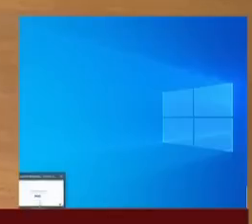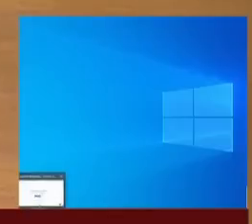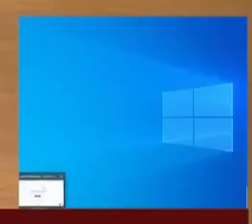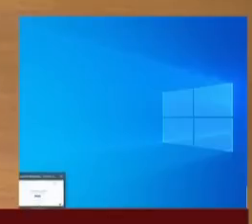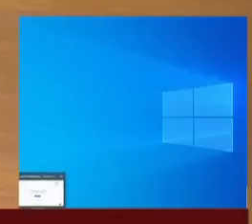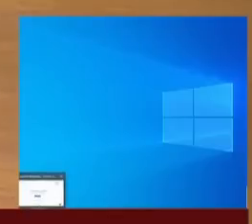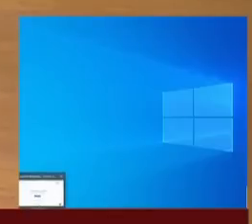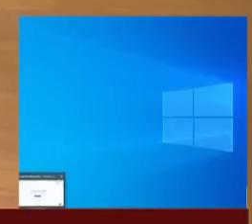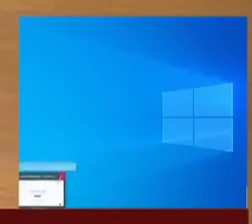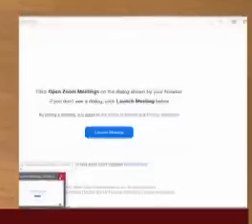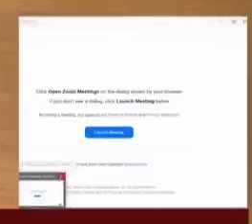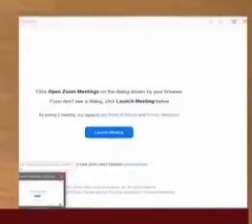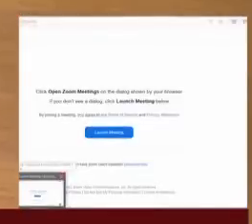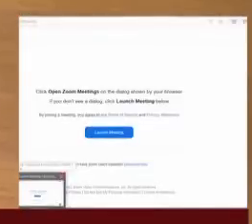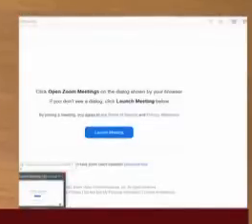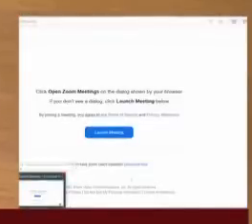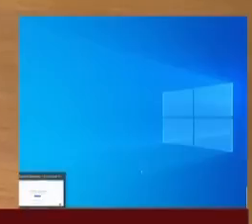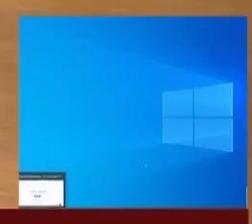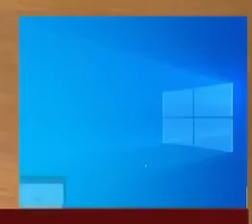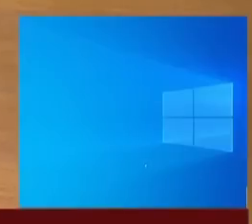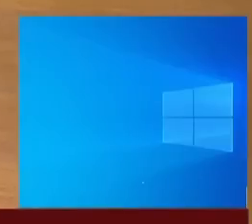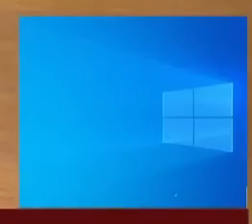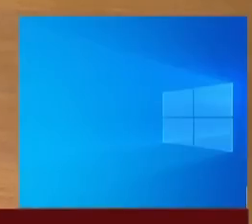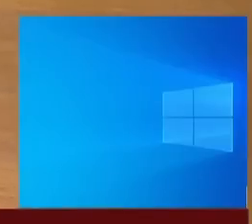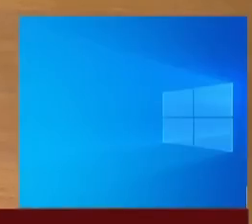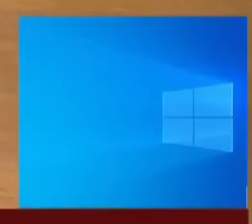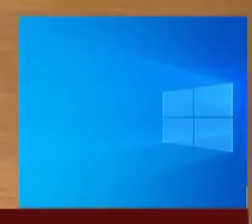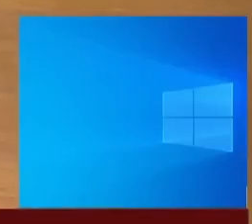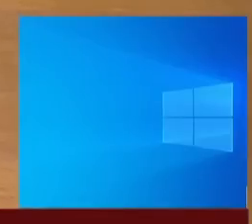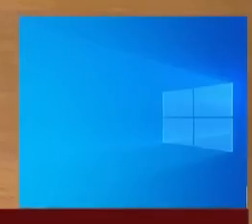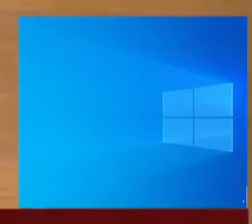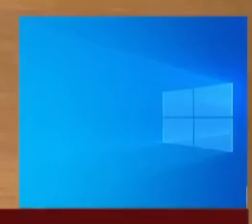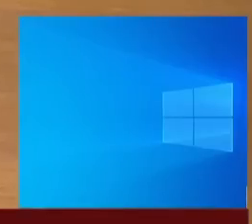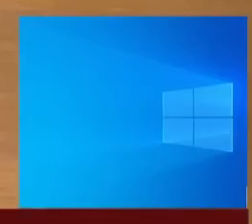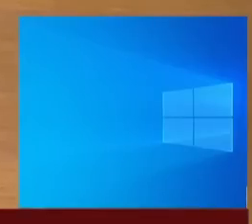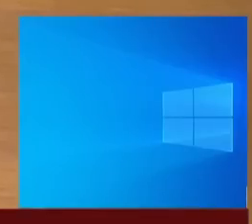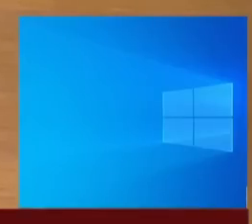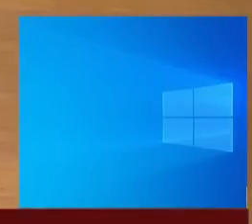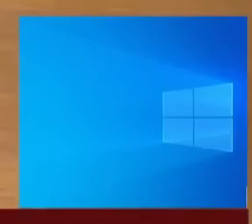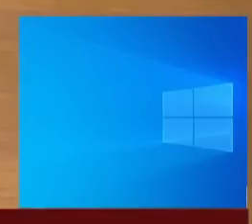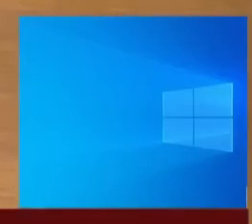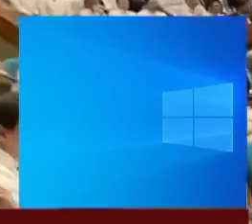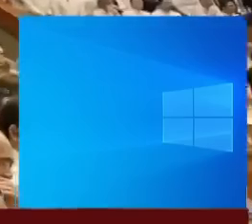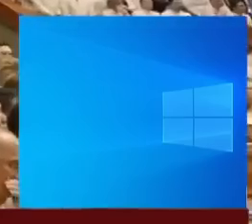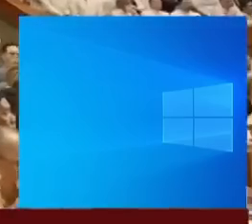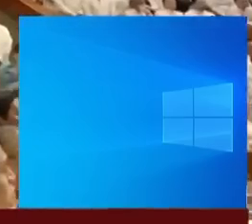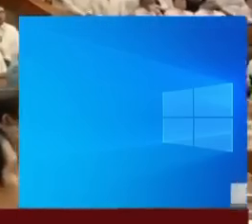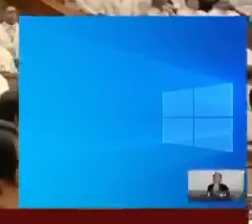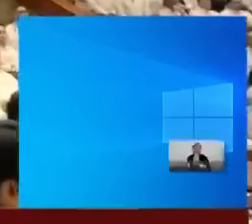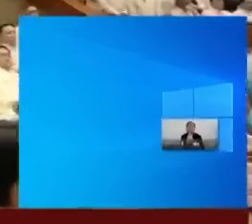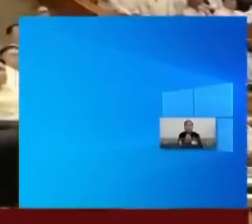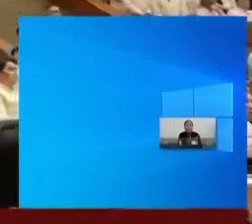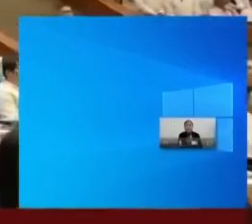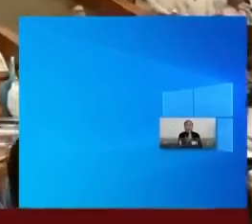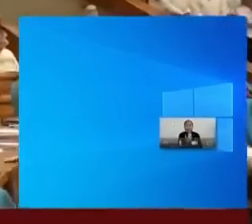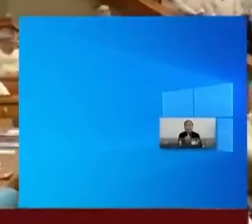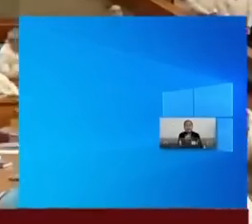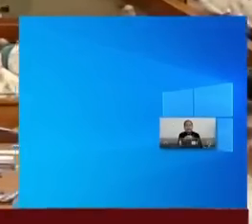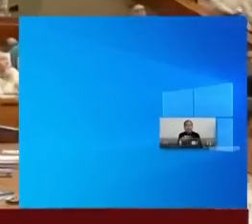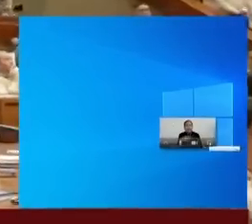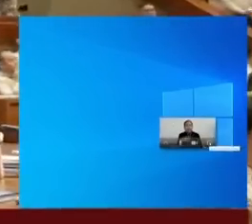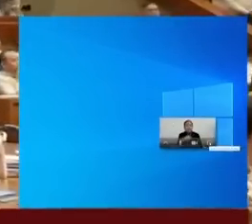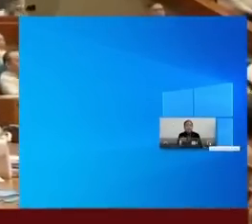all key government services are to be integrated into the single and centralized mobile app for the convenience of the general